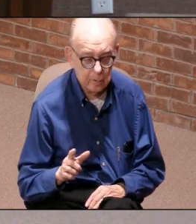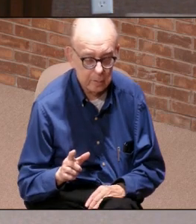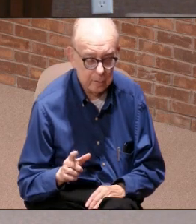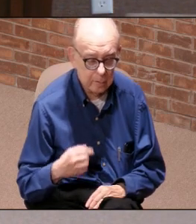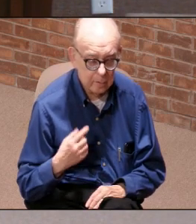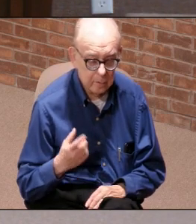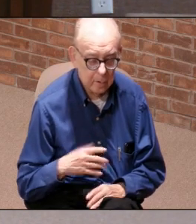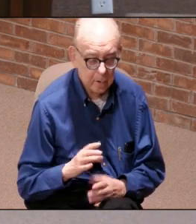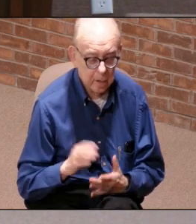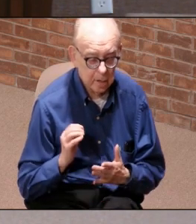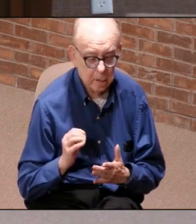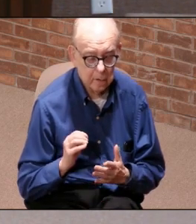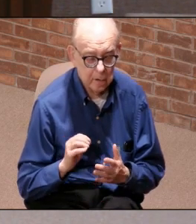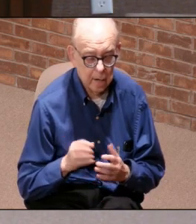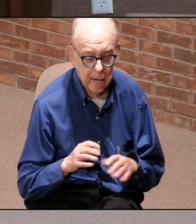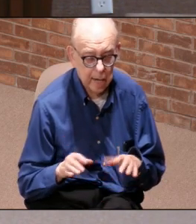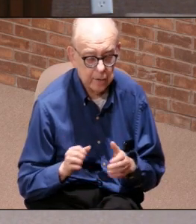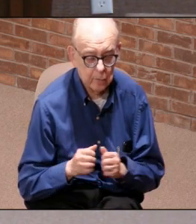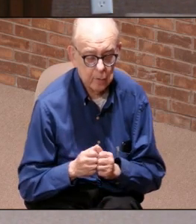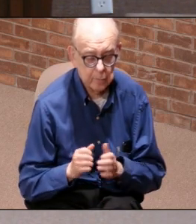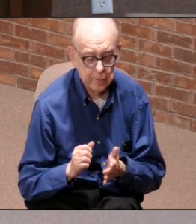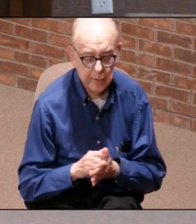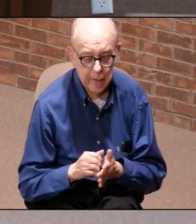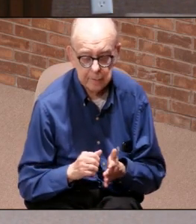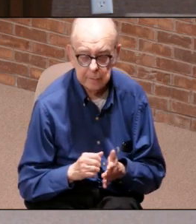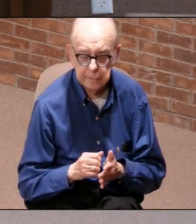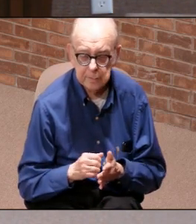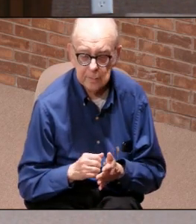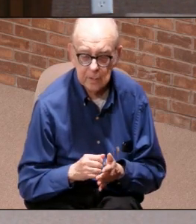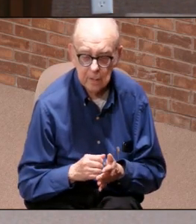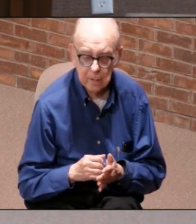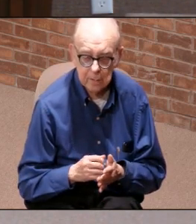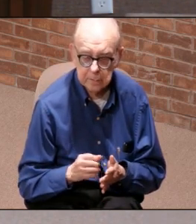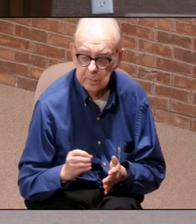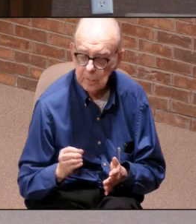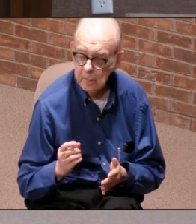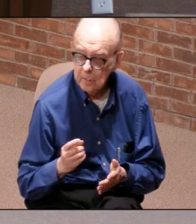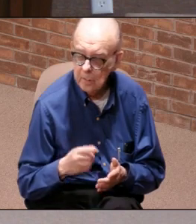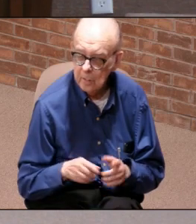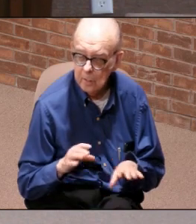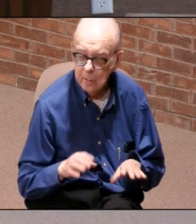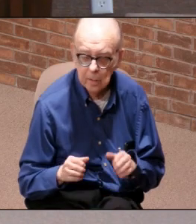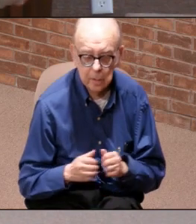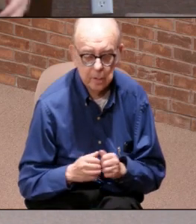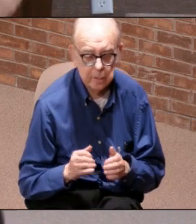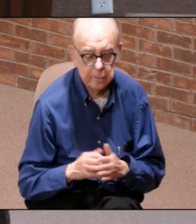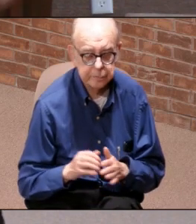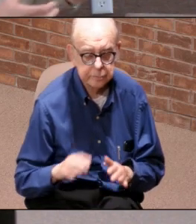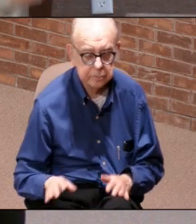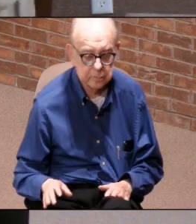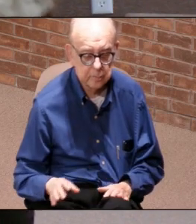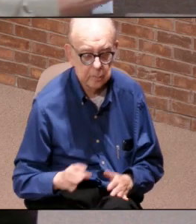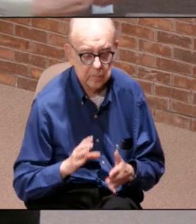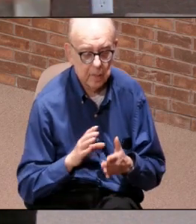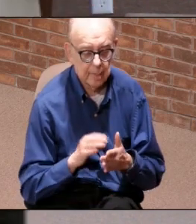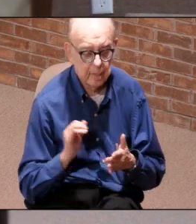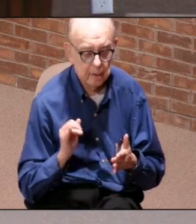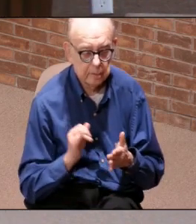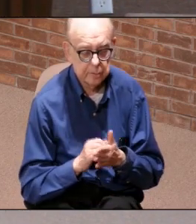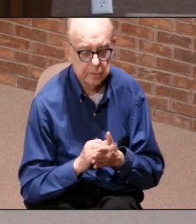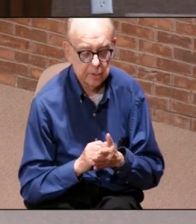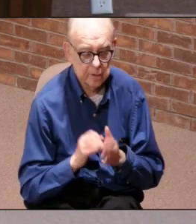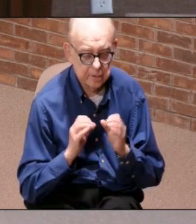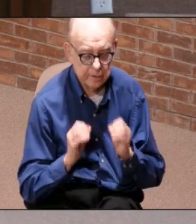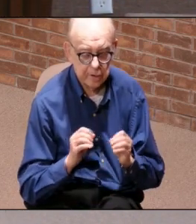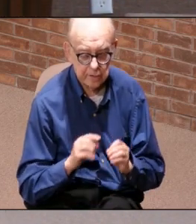And you've got to learn how to deal with that. And so what are you doing with that child? You're learning with that child to